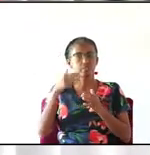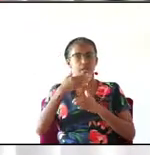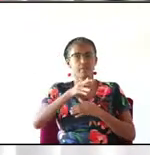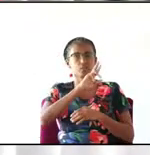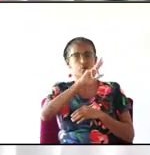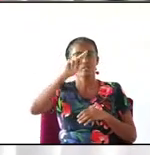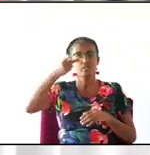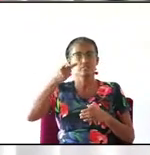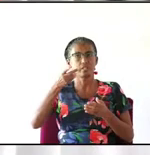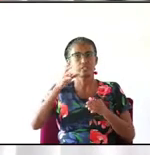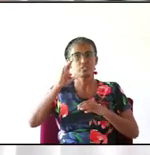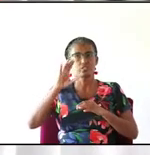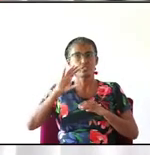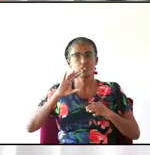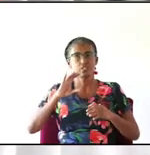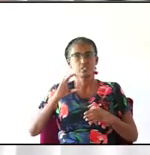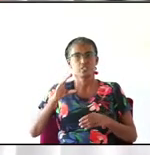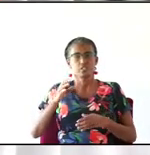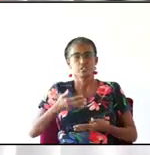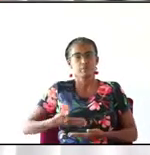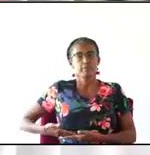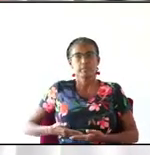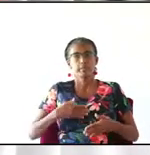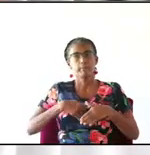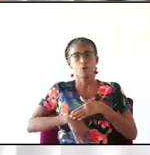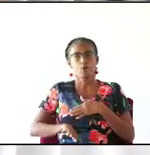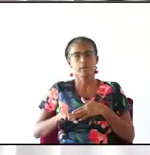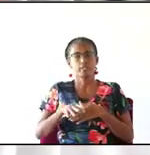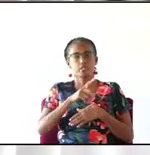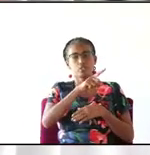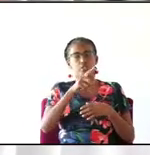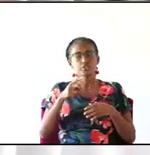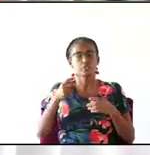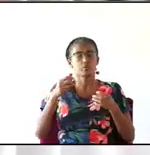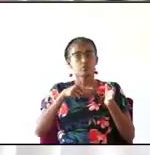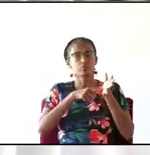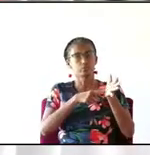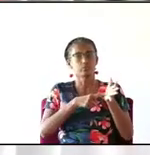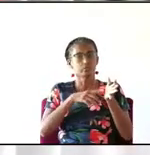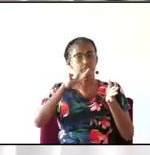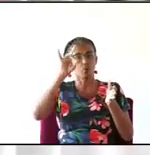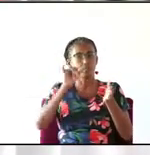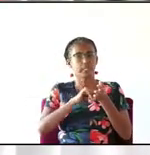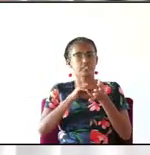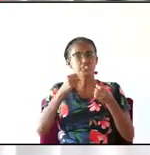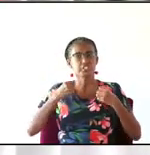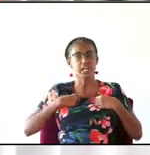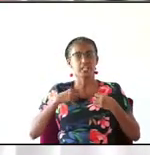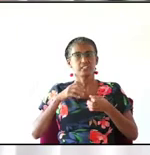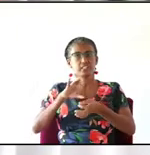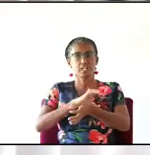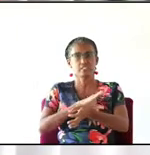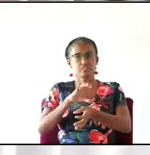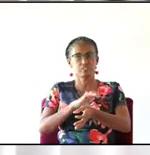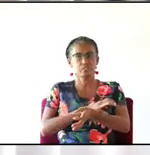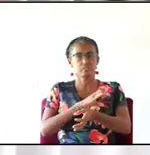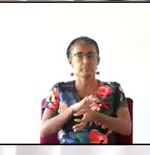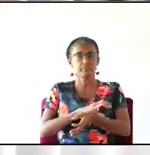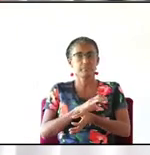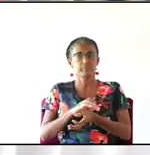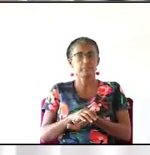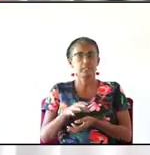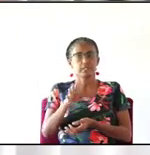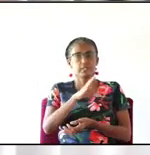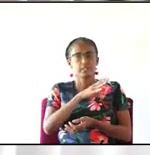I was diagnosed with breast cancer, actually November 19th, 2013. And I